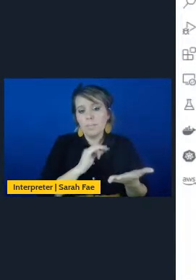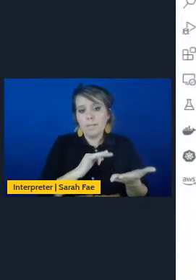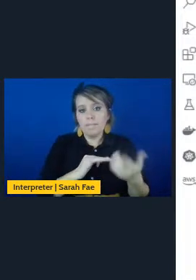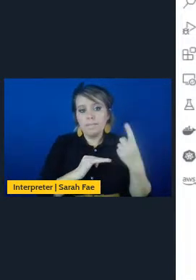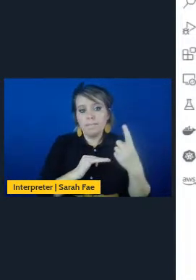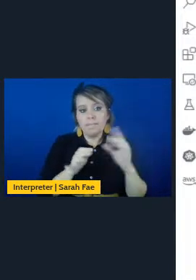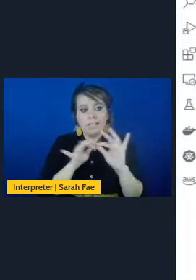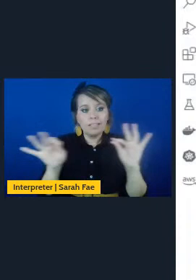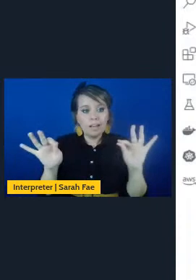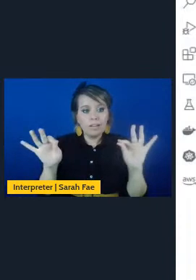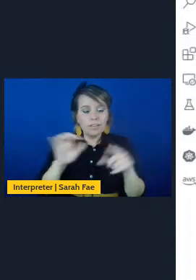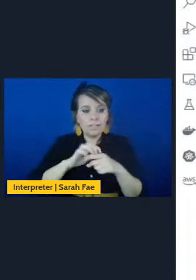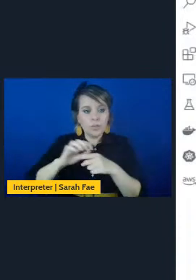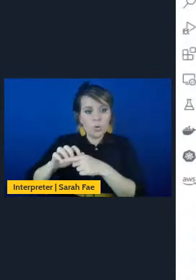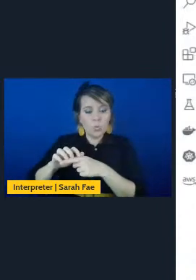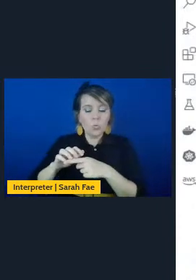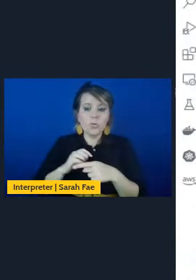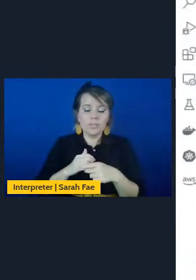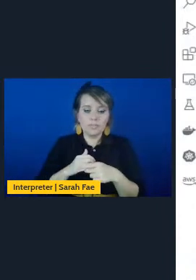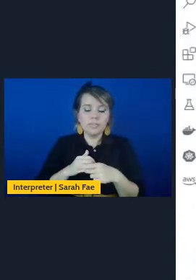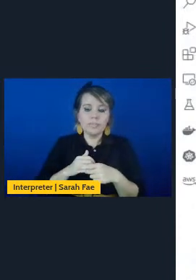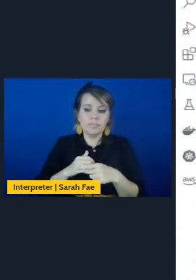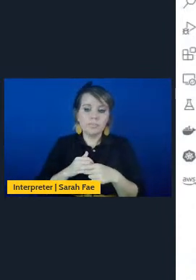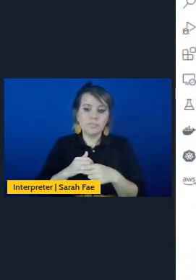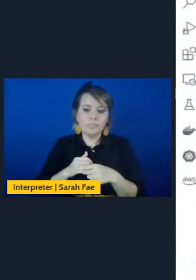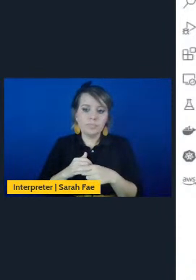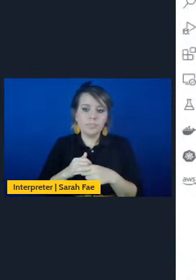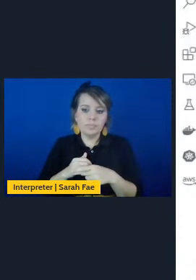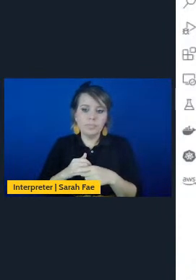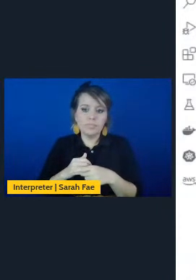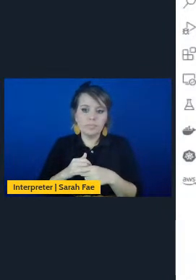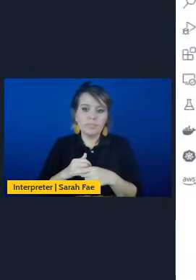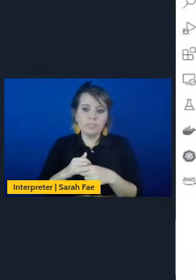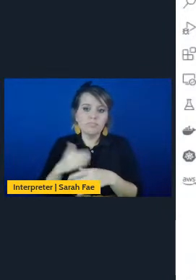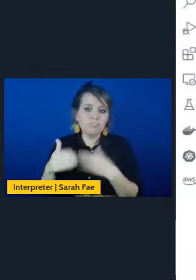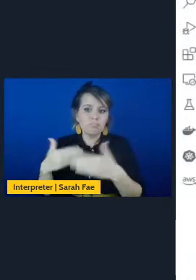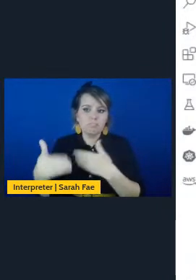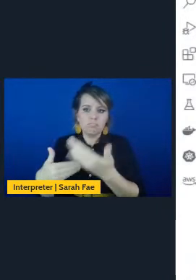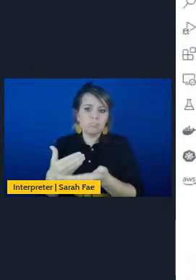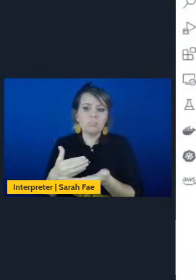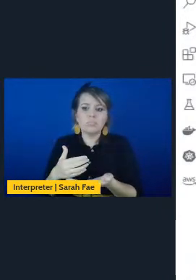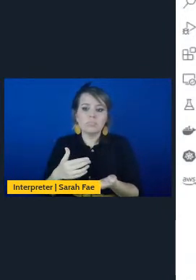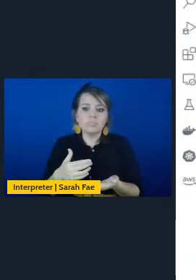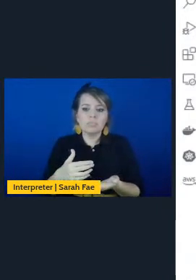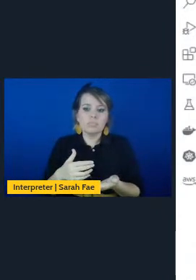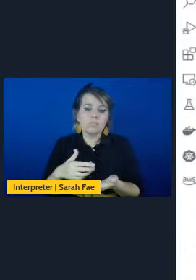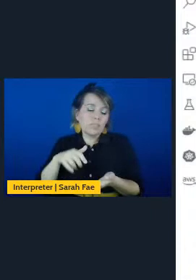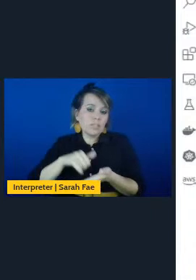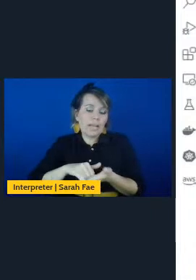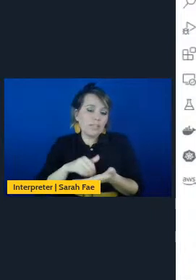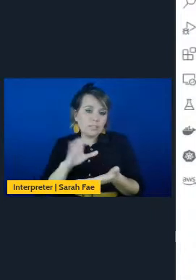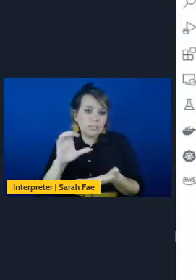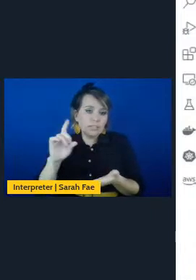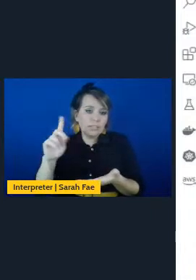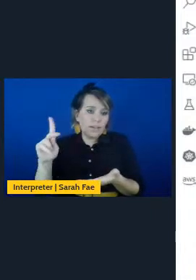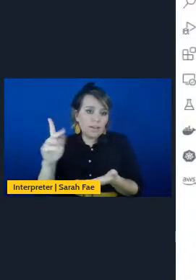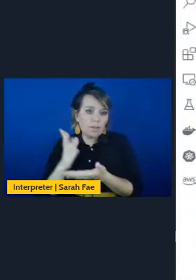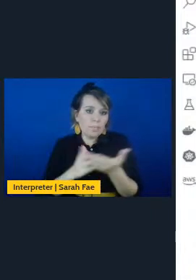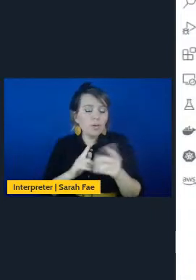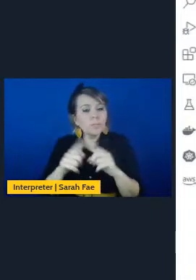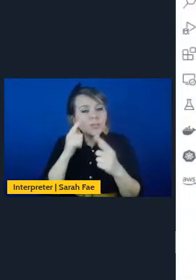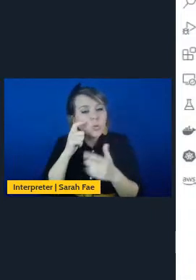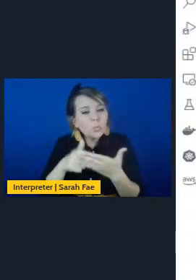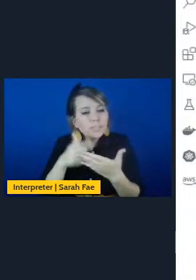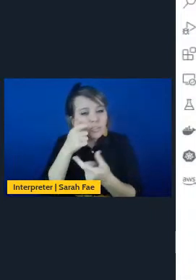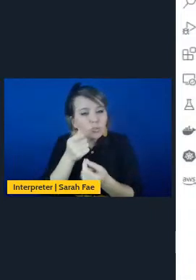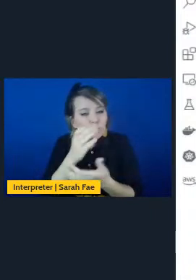code here. I'm using this package called AWS ECR assets, and so on and so forth. So that's the AWS CDK part. But notice the interesting bit here.